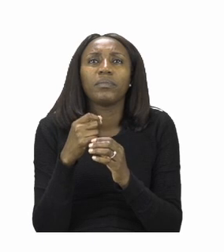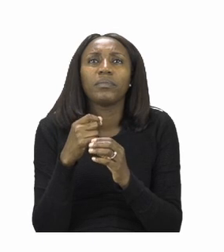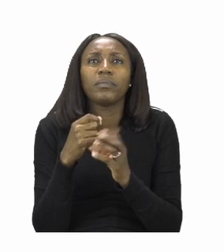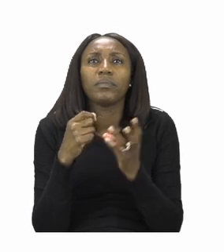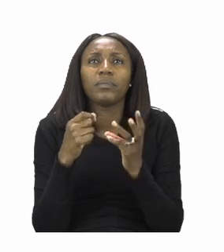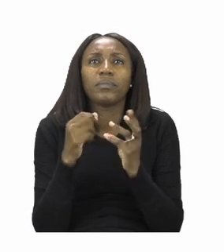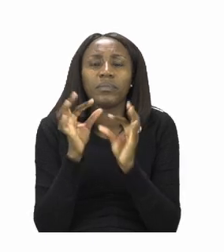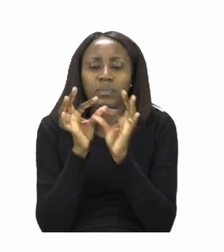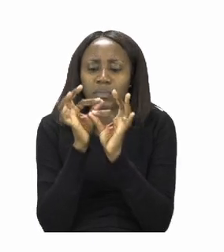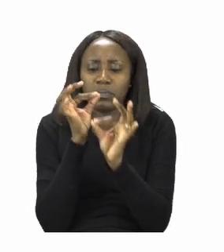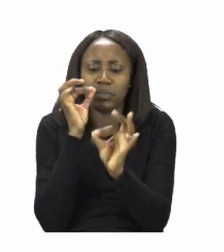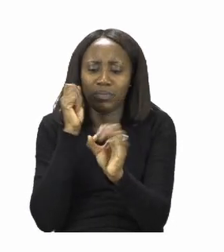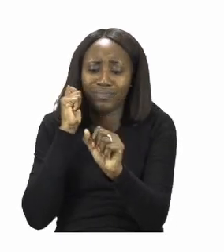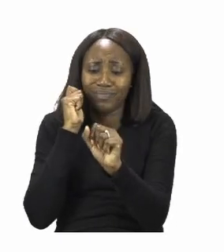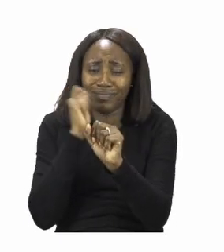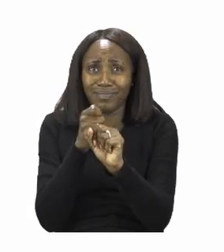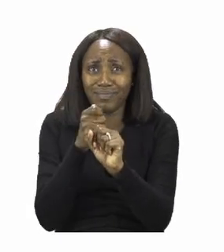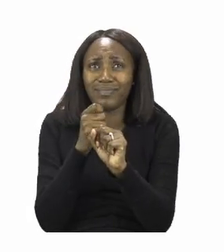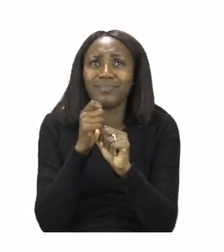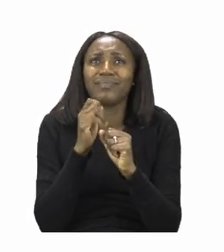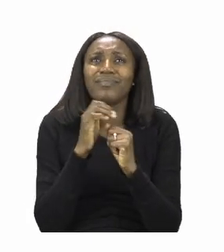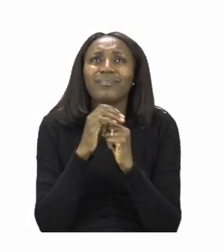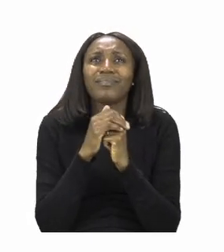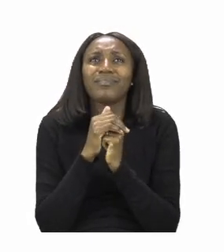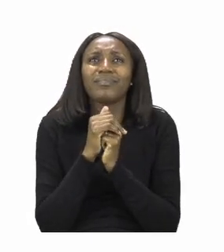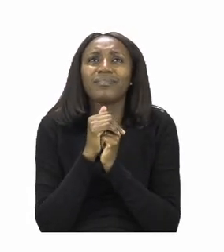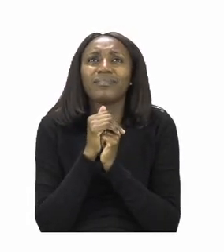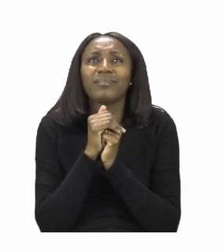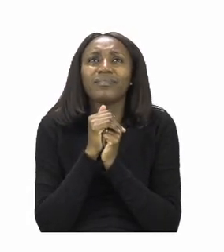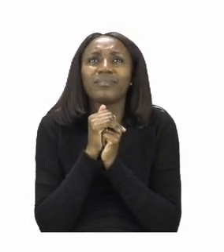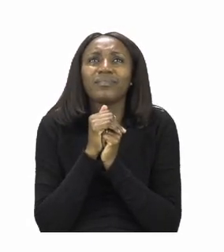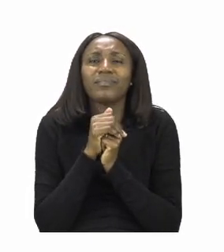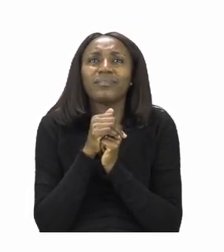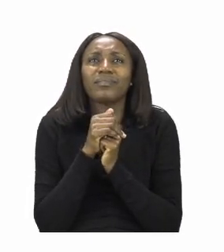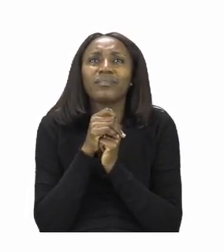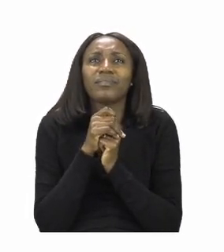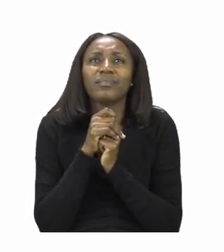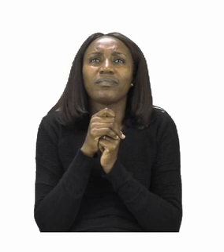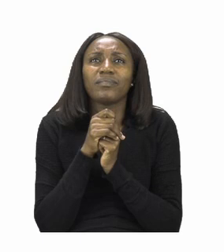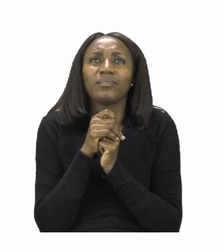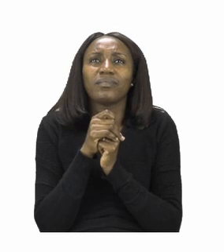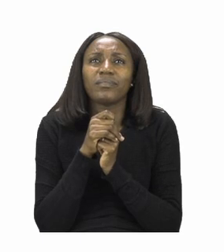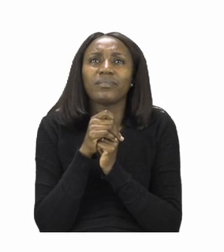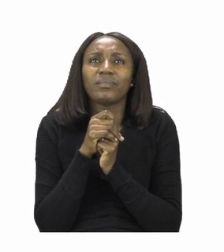Under the ball we have a walking stick or a staff.